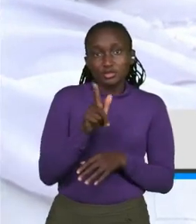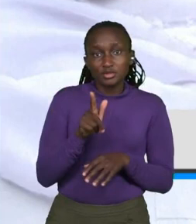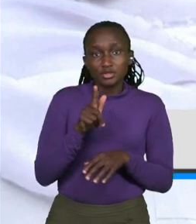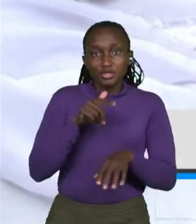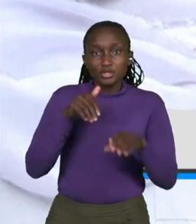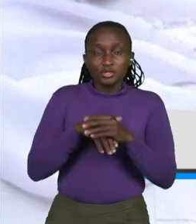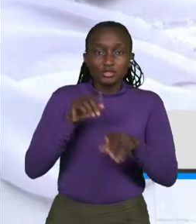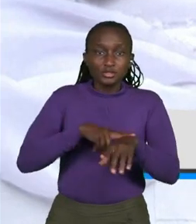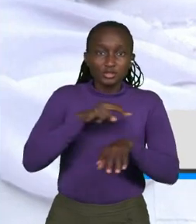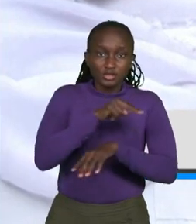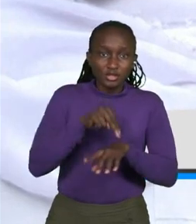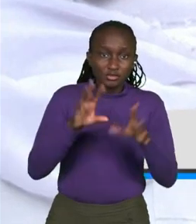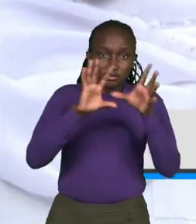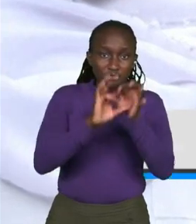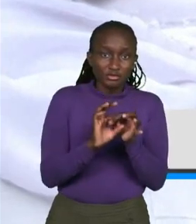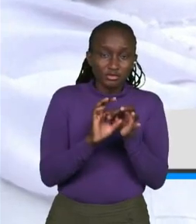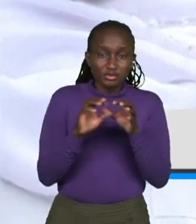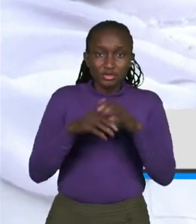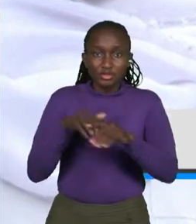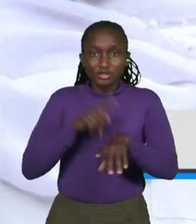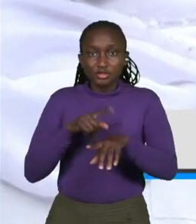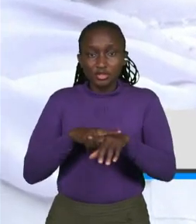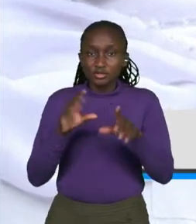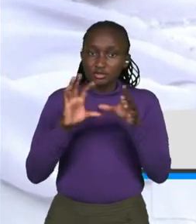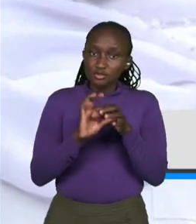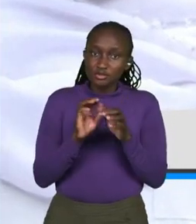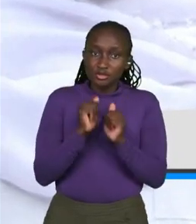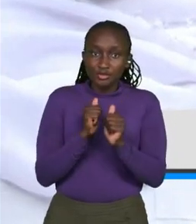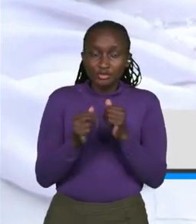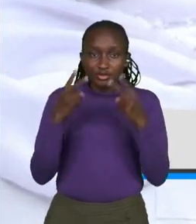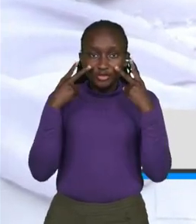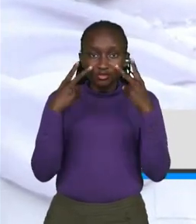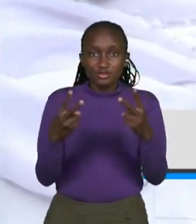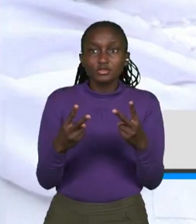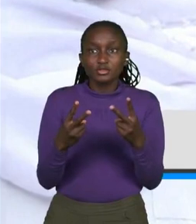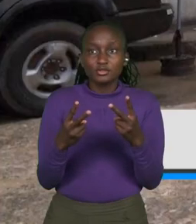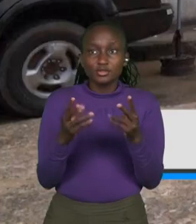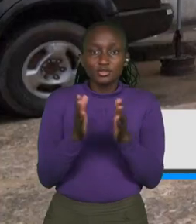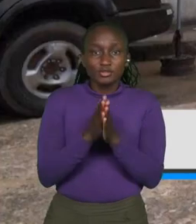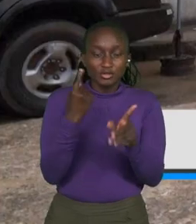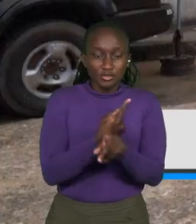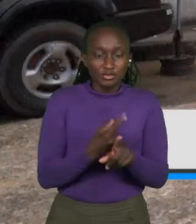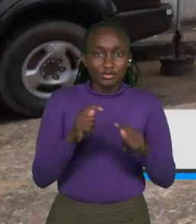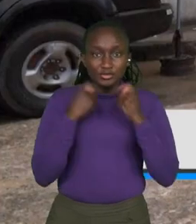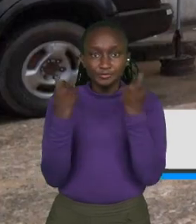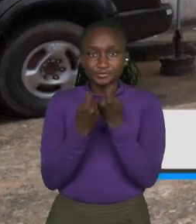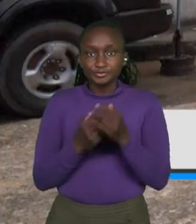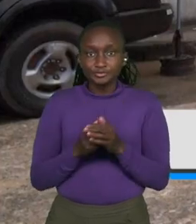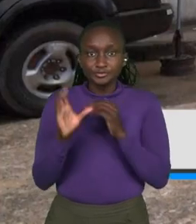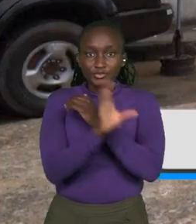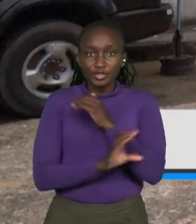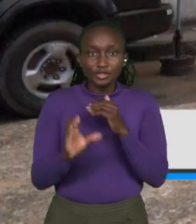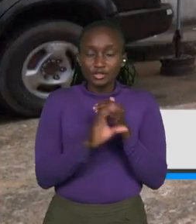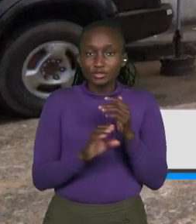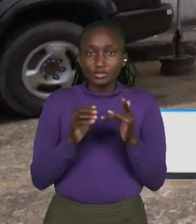of national cohesion, in terms of the unity that we have seen despite our diversity. Guinea is a mainly Muslim